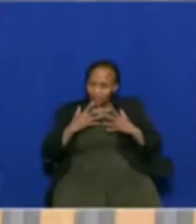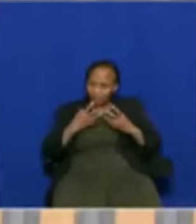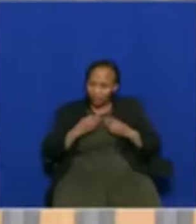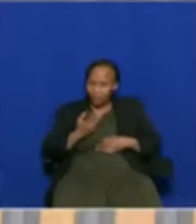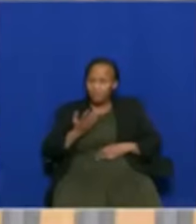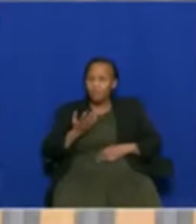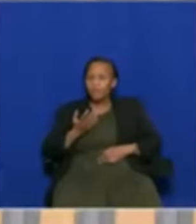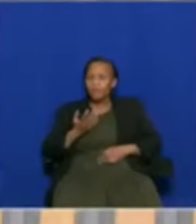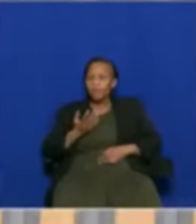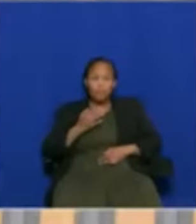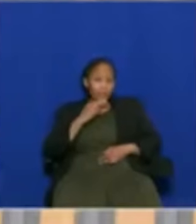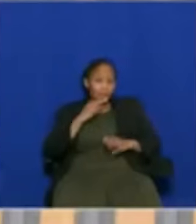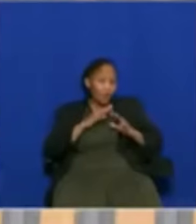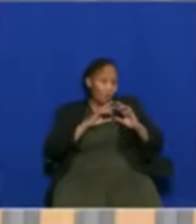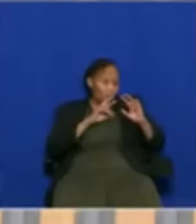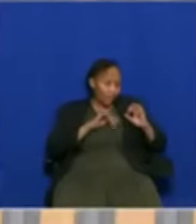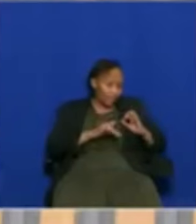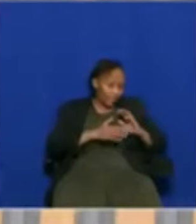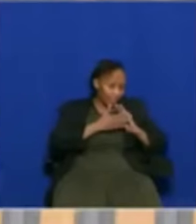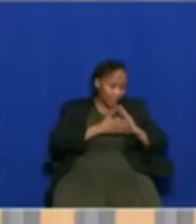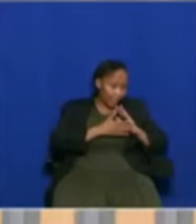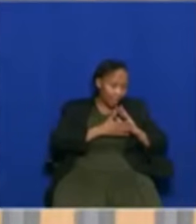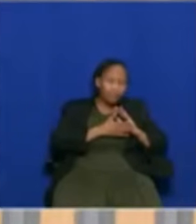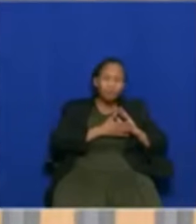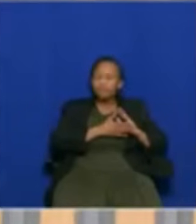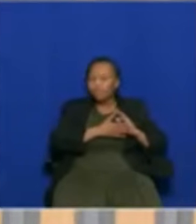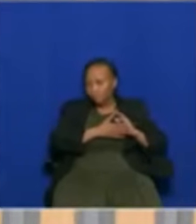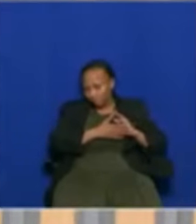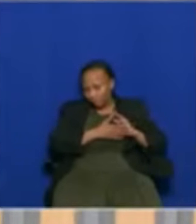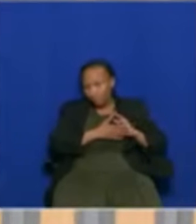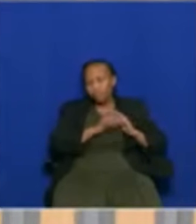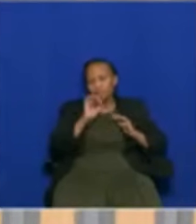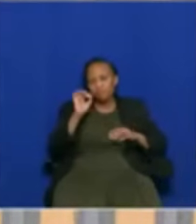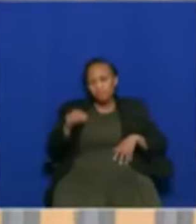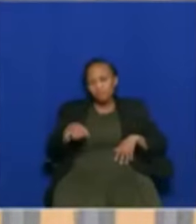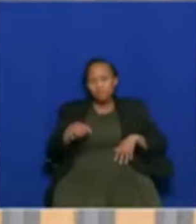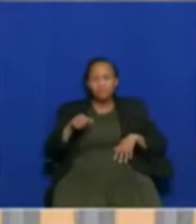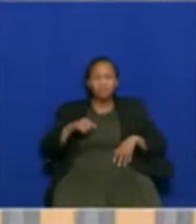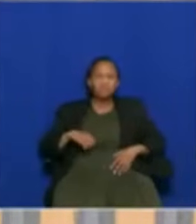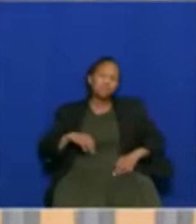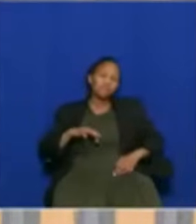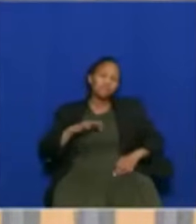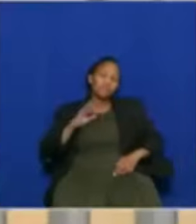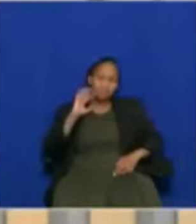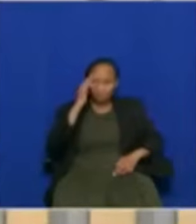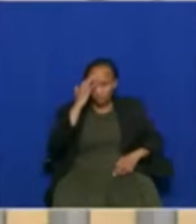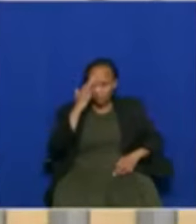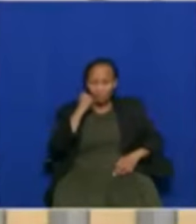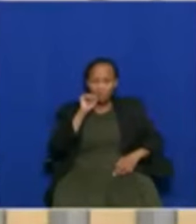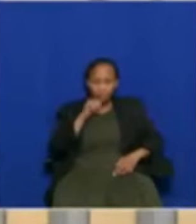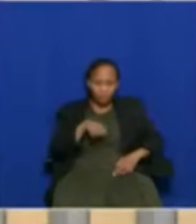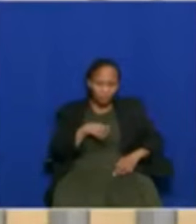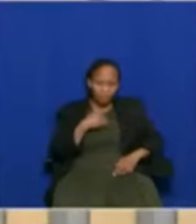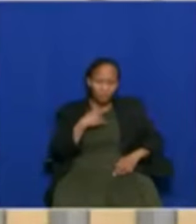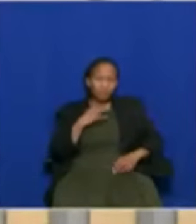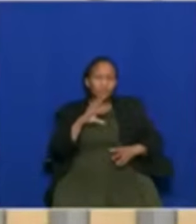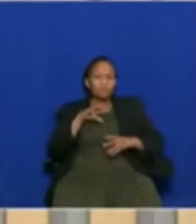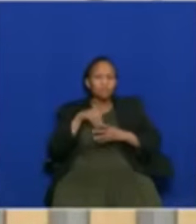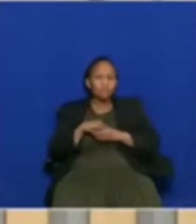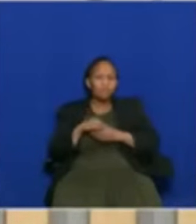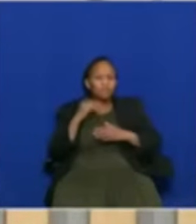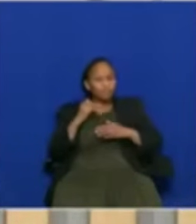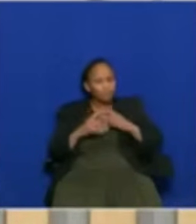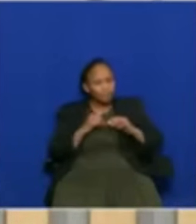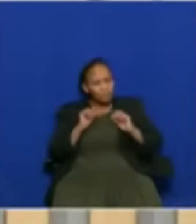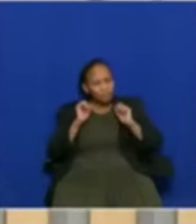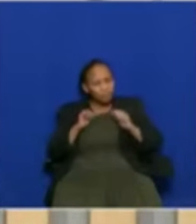Yes. That I acknowledge. And then you... Yes, I'm part of the process. Yes, if I could answer